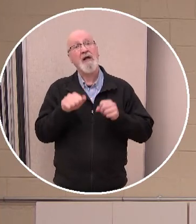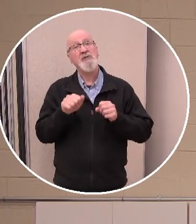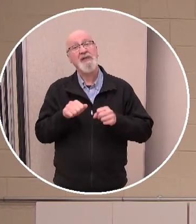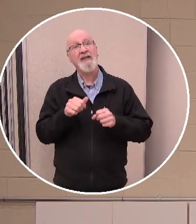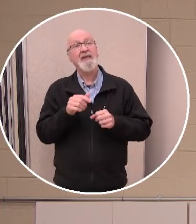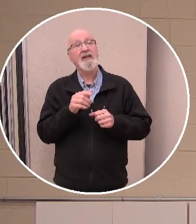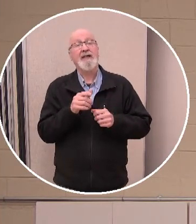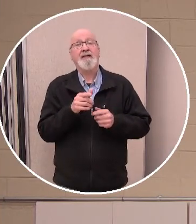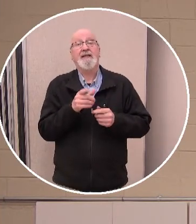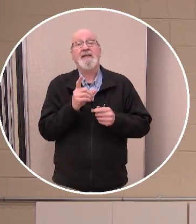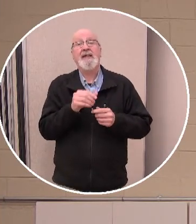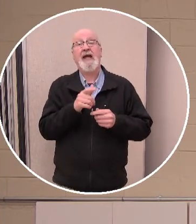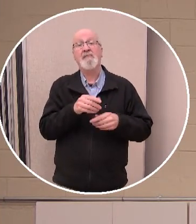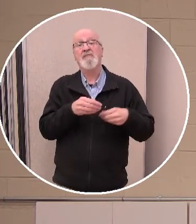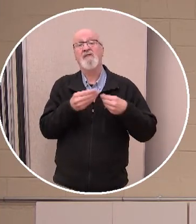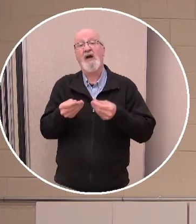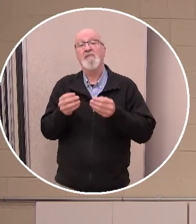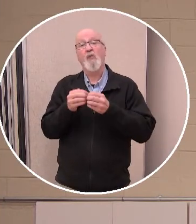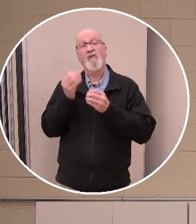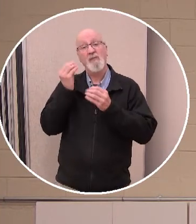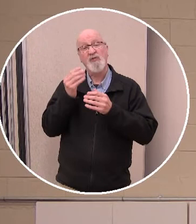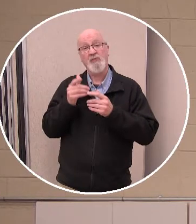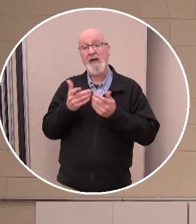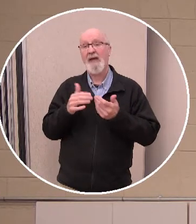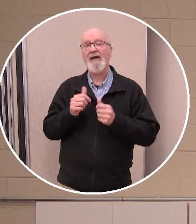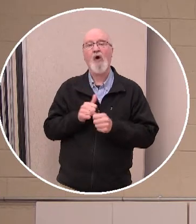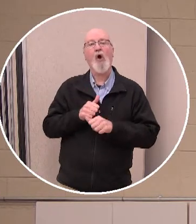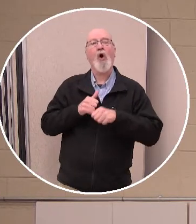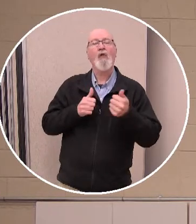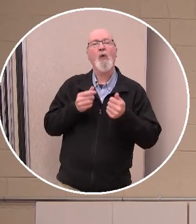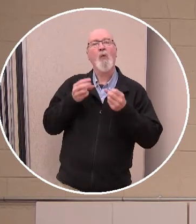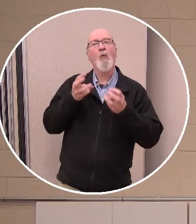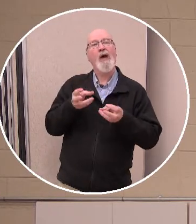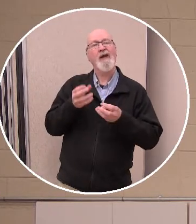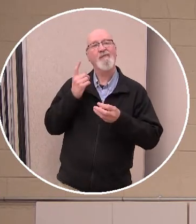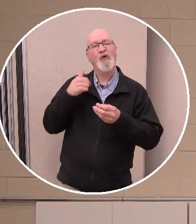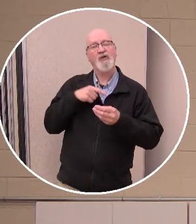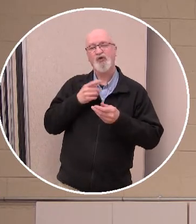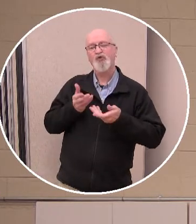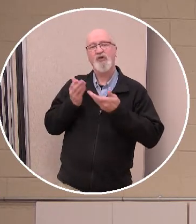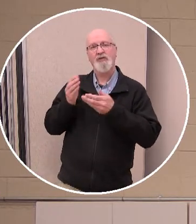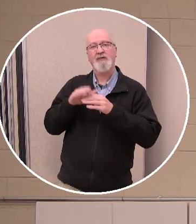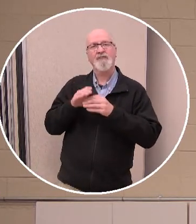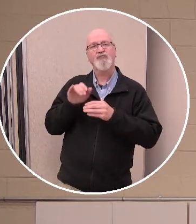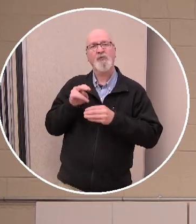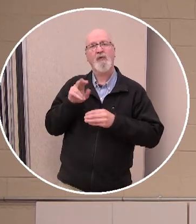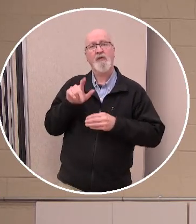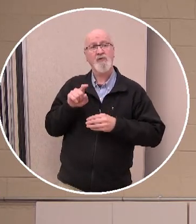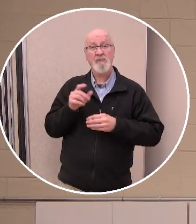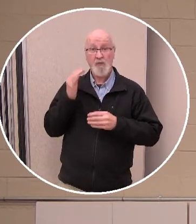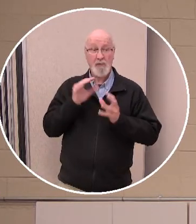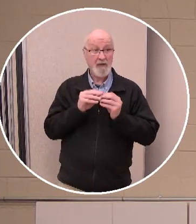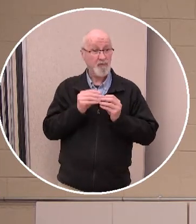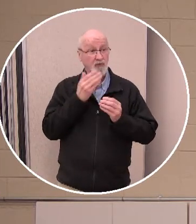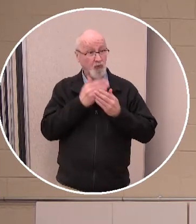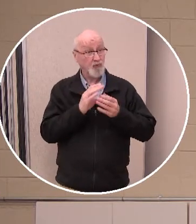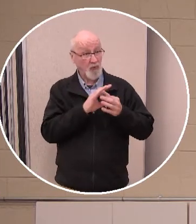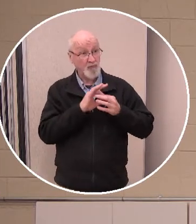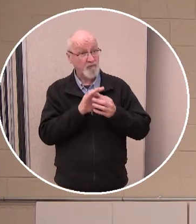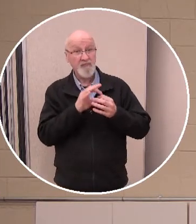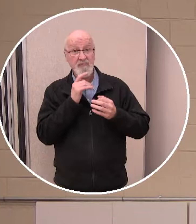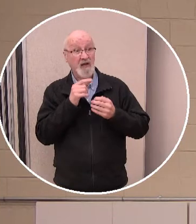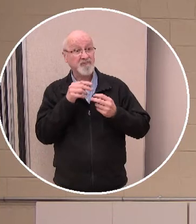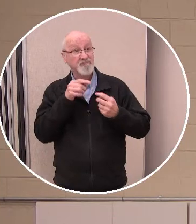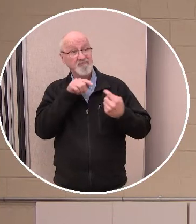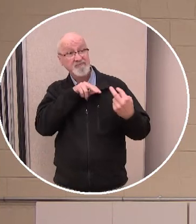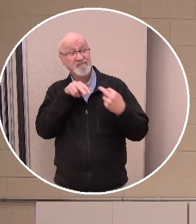an alternative, and if not, we will go ahead with what we've decided to do. So the meeting was respectful and cooperative, and I must commend both Terry and